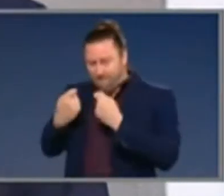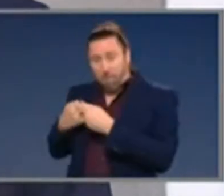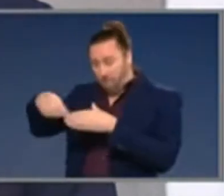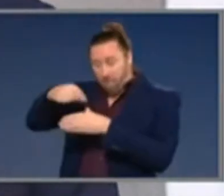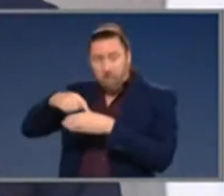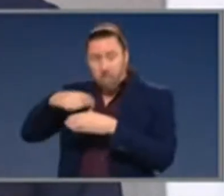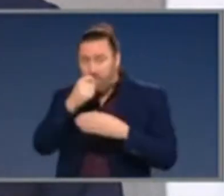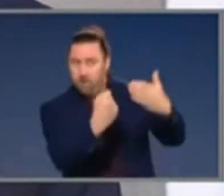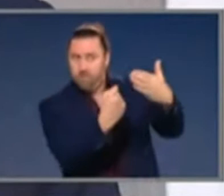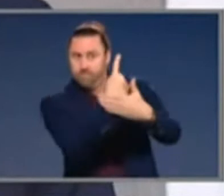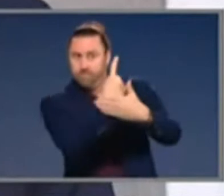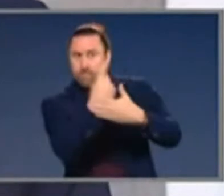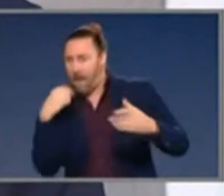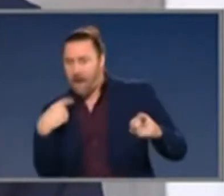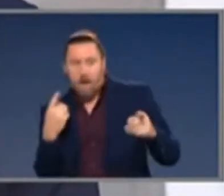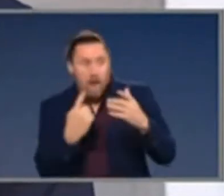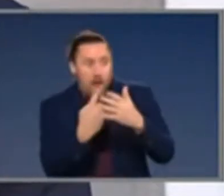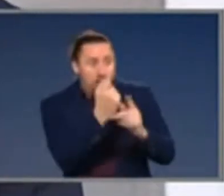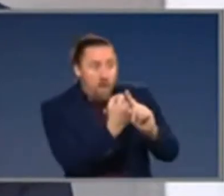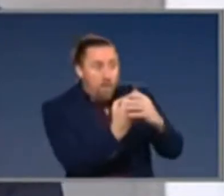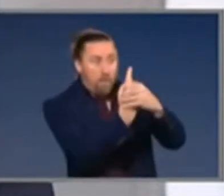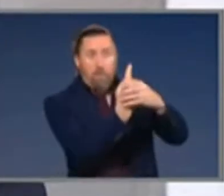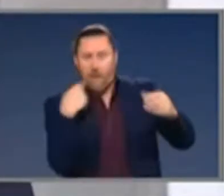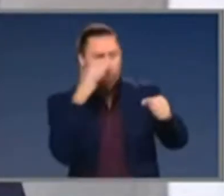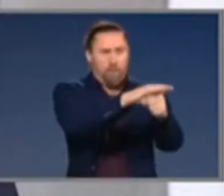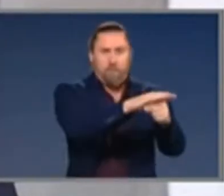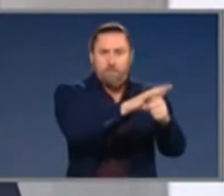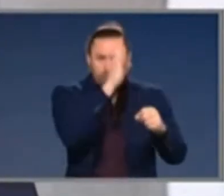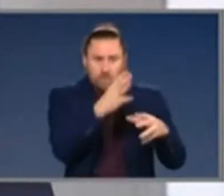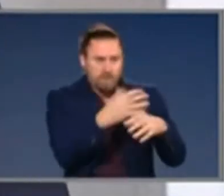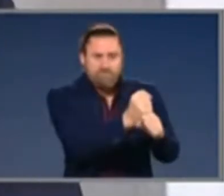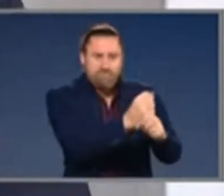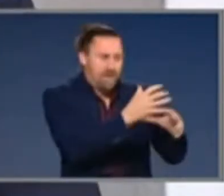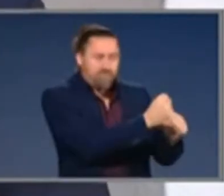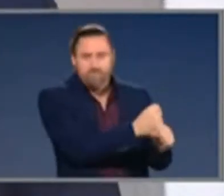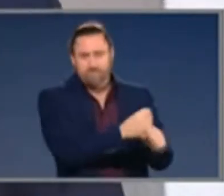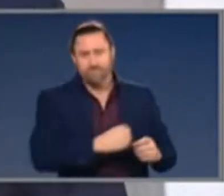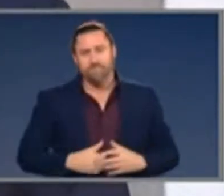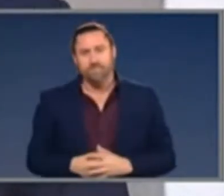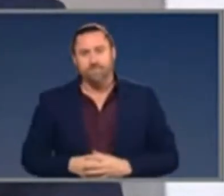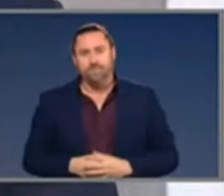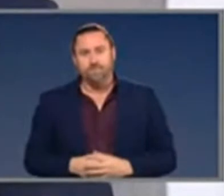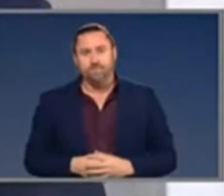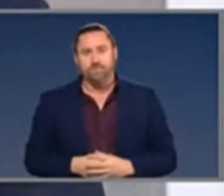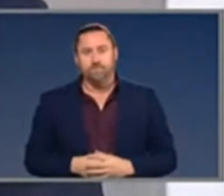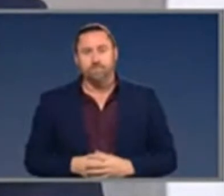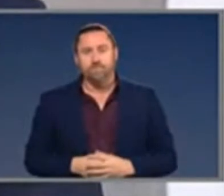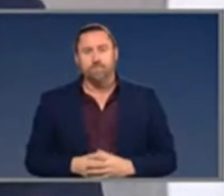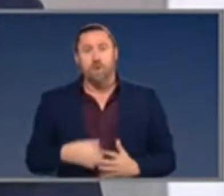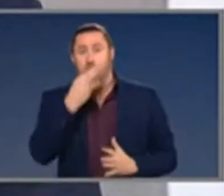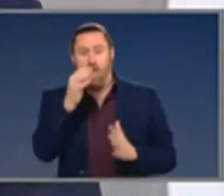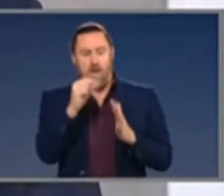hopefully ahead of any potential threats that may emerge in those facilities. I'll ask